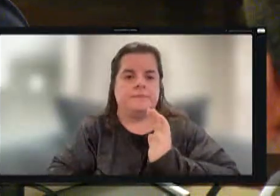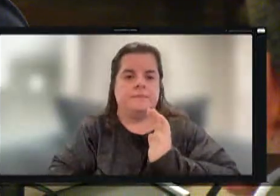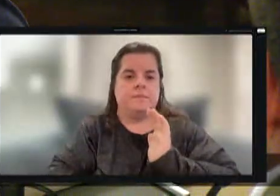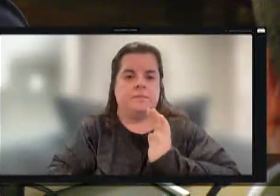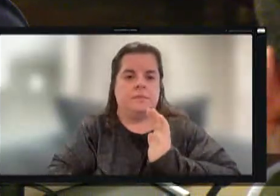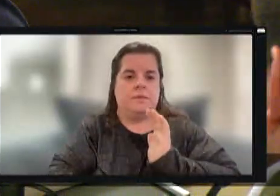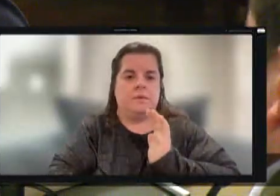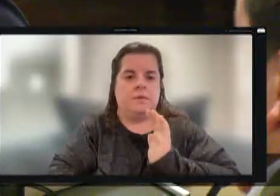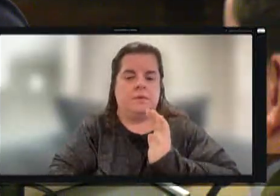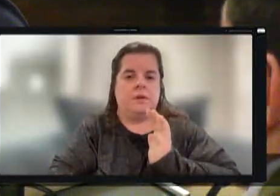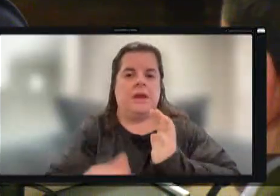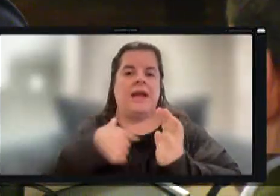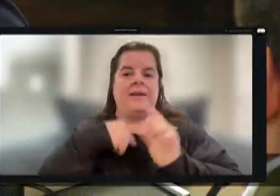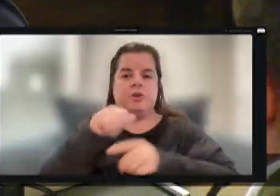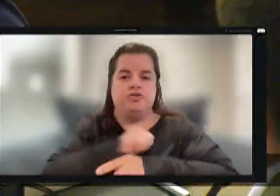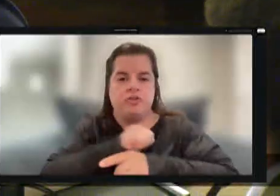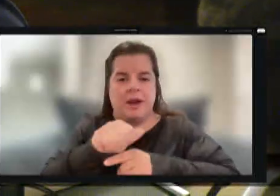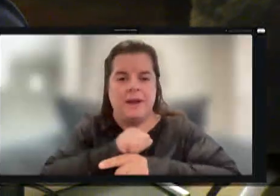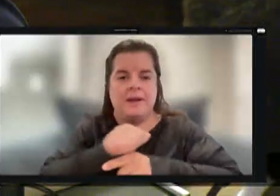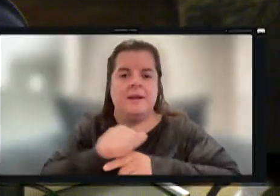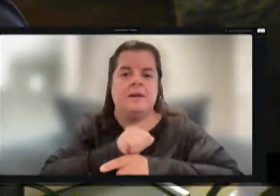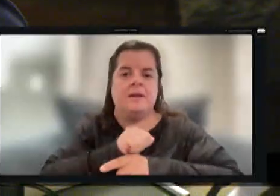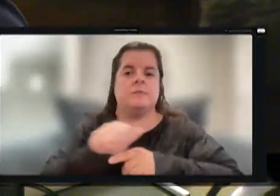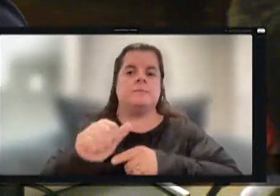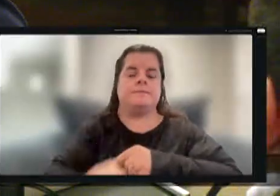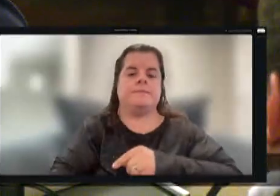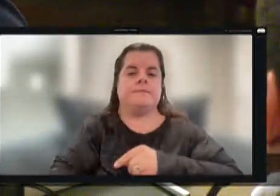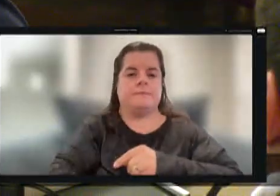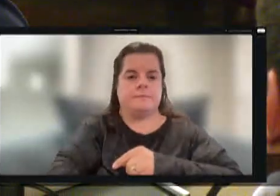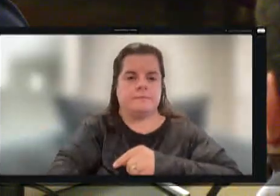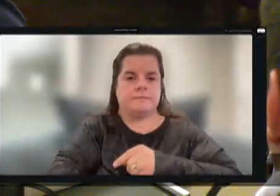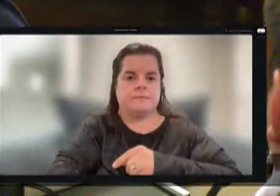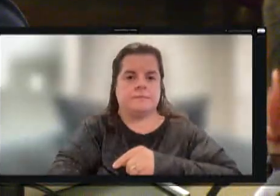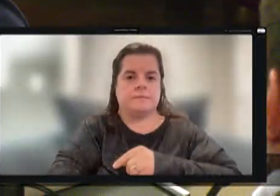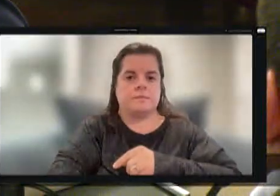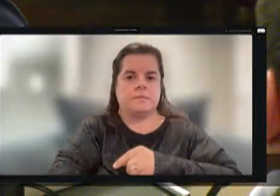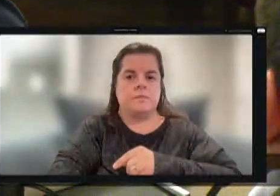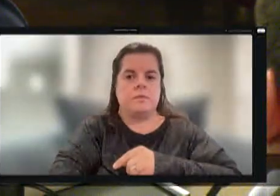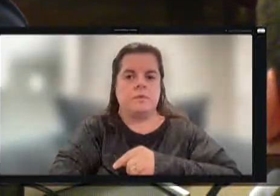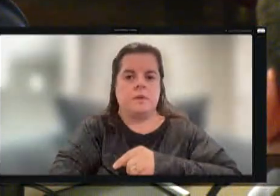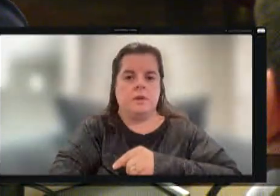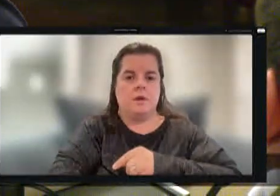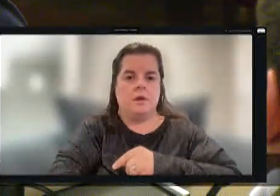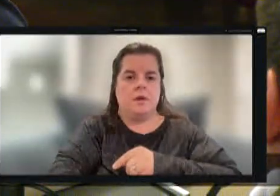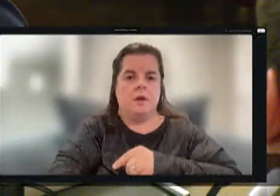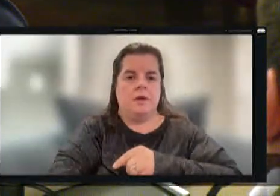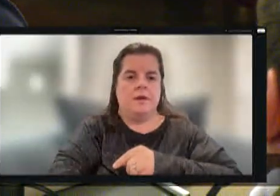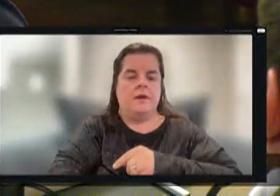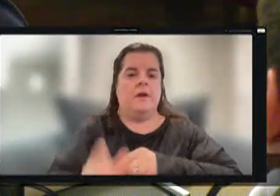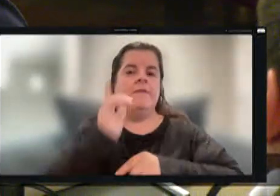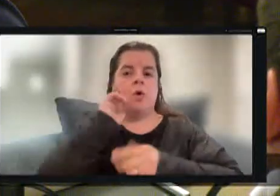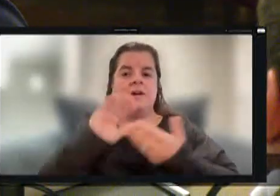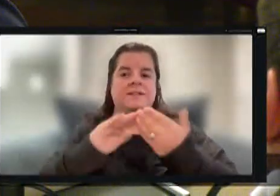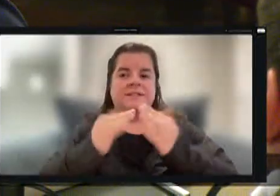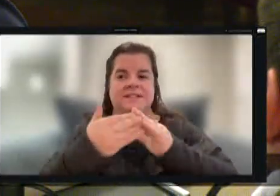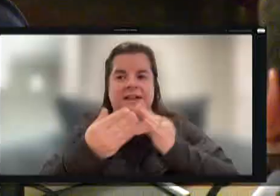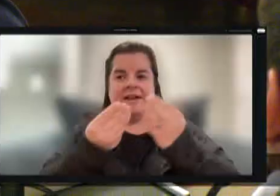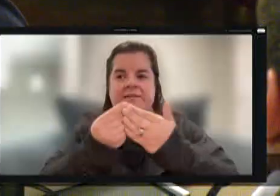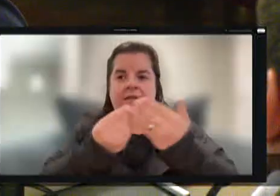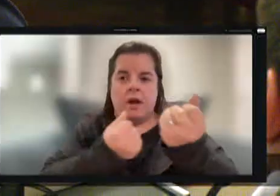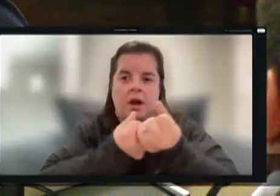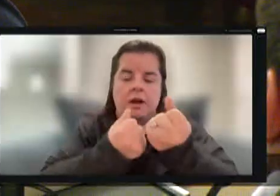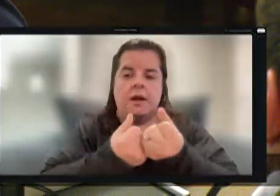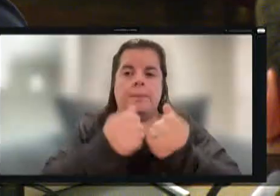pipelines through apprenticeships on city-funded public projects. This is a model that we have developed